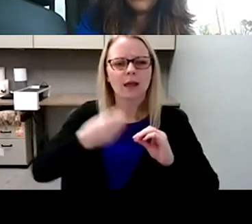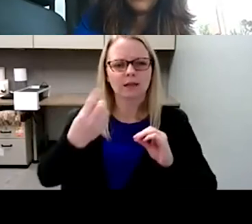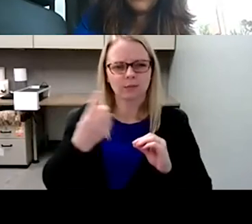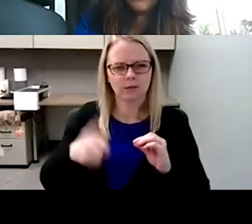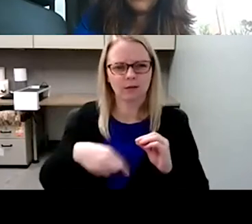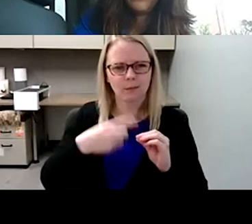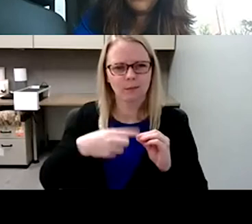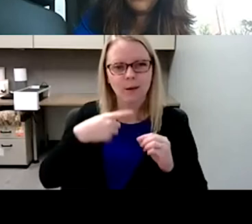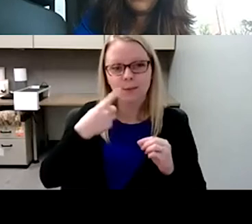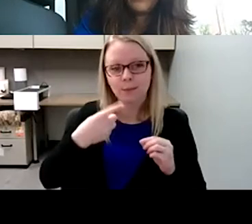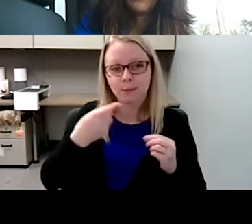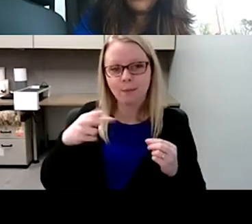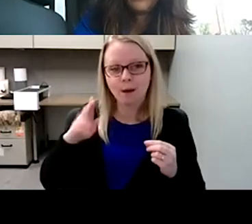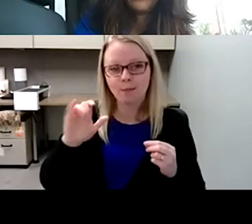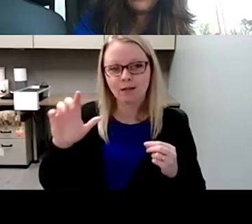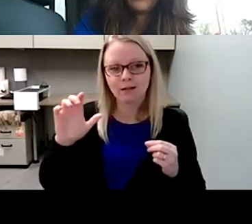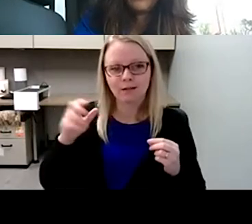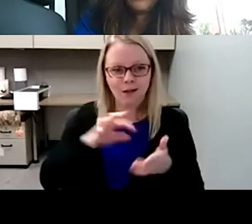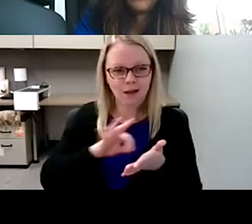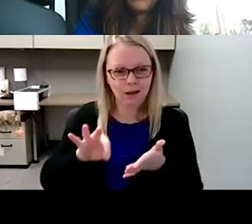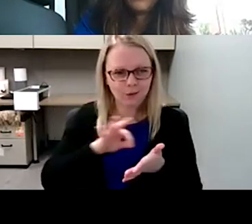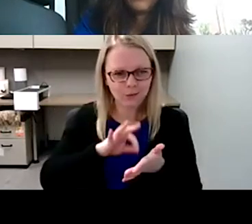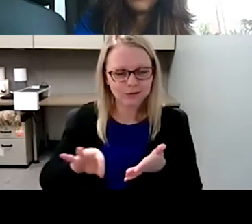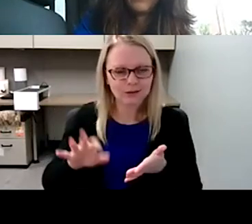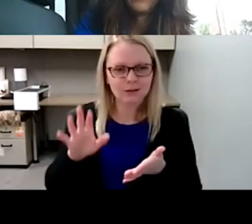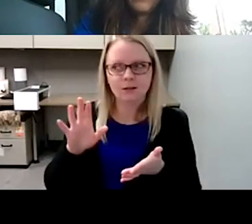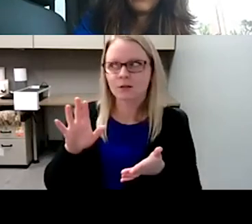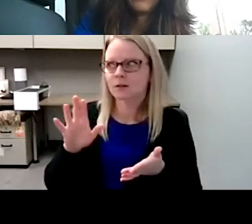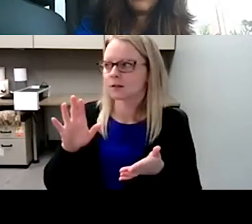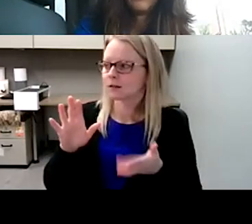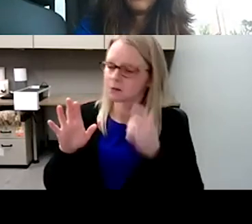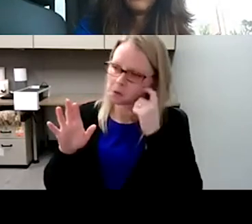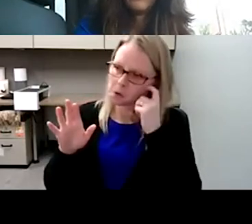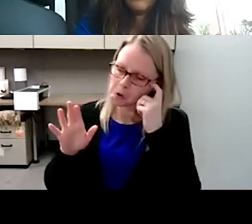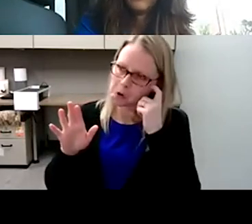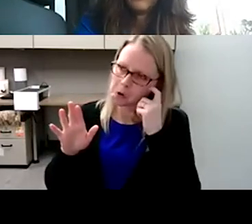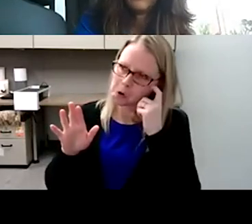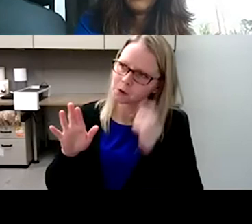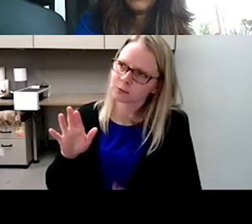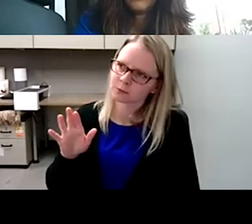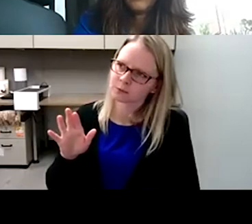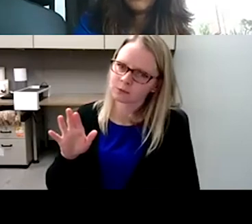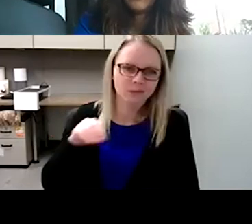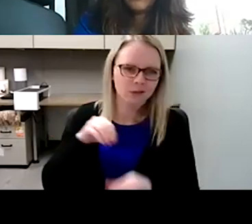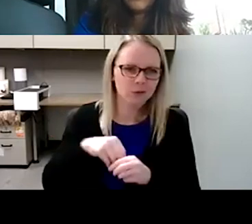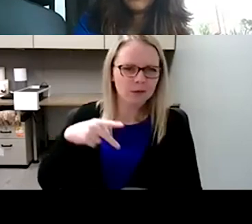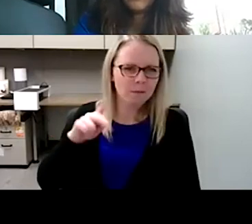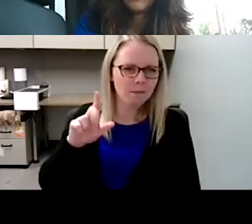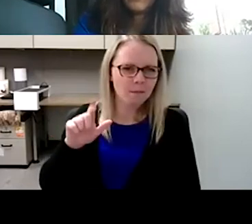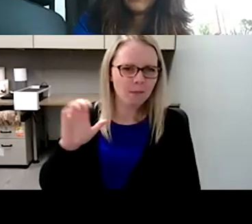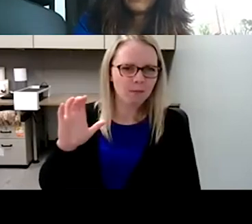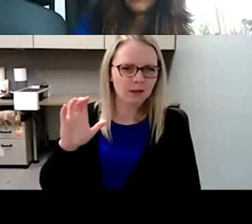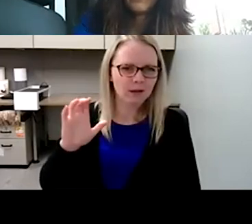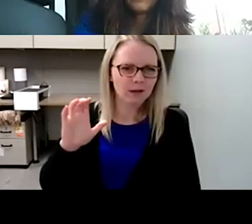I just wanted to give the students sort of an idea, because I was both in the public sector as well as the private